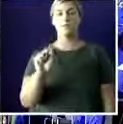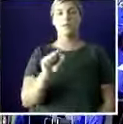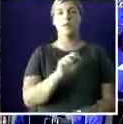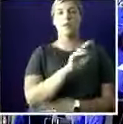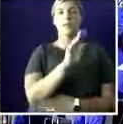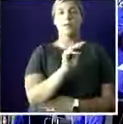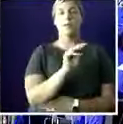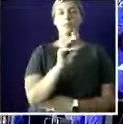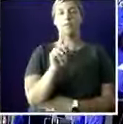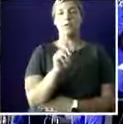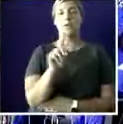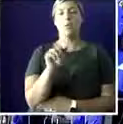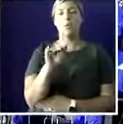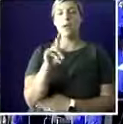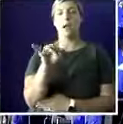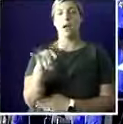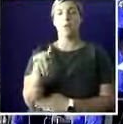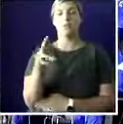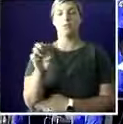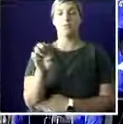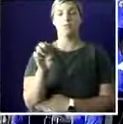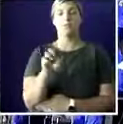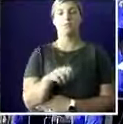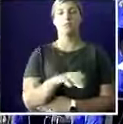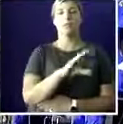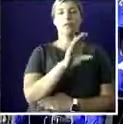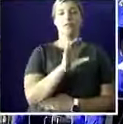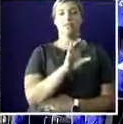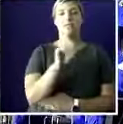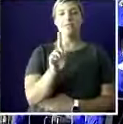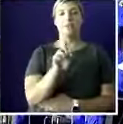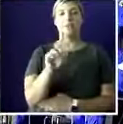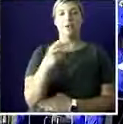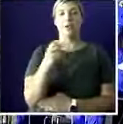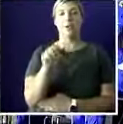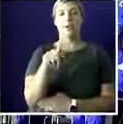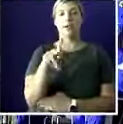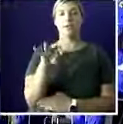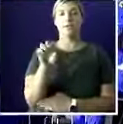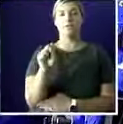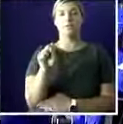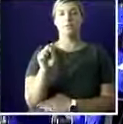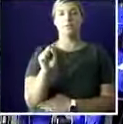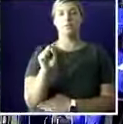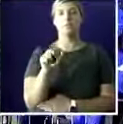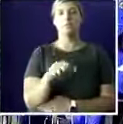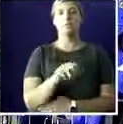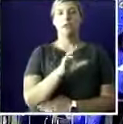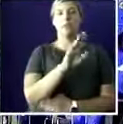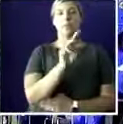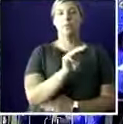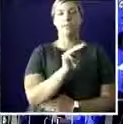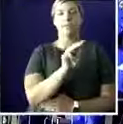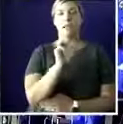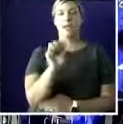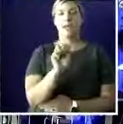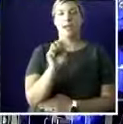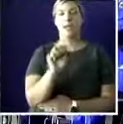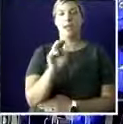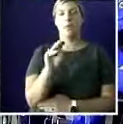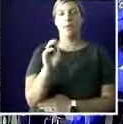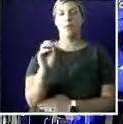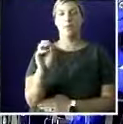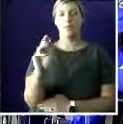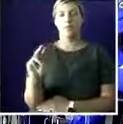Madeline Danielle Brickhouse. Christian Dean Cornels. Mason Ann